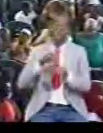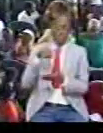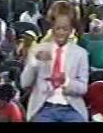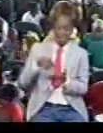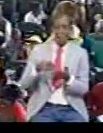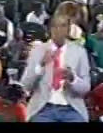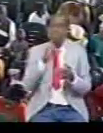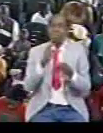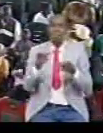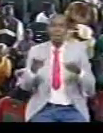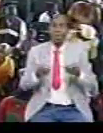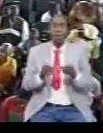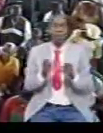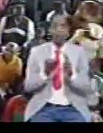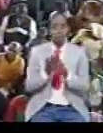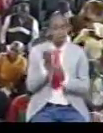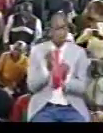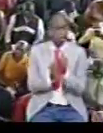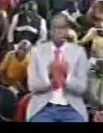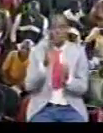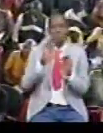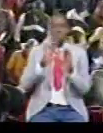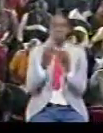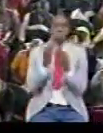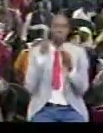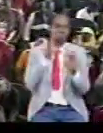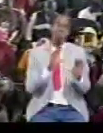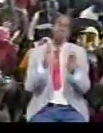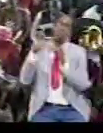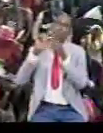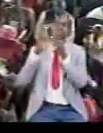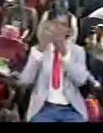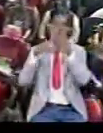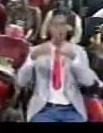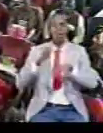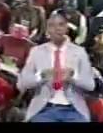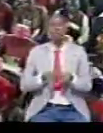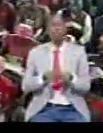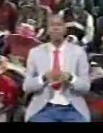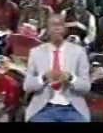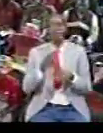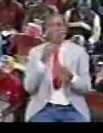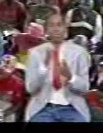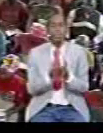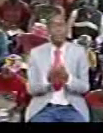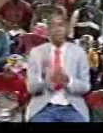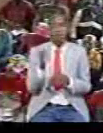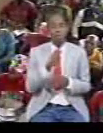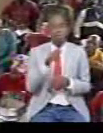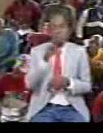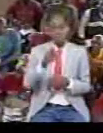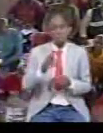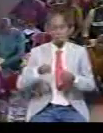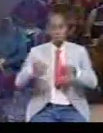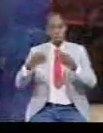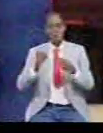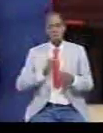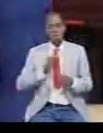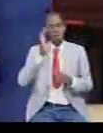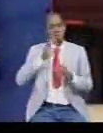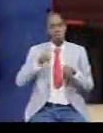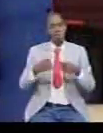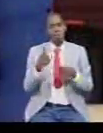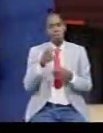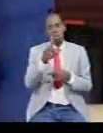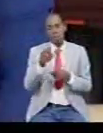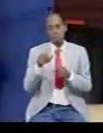through which your family will go to heaven. It says, whither thou goest, I will go. And where thou